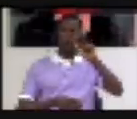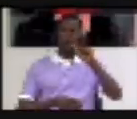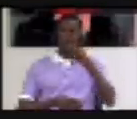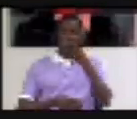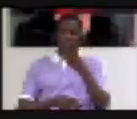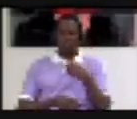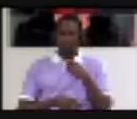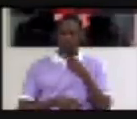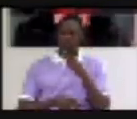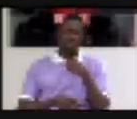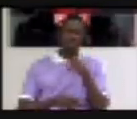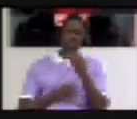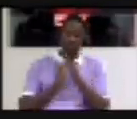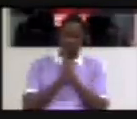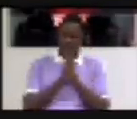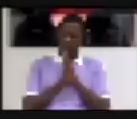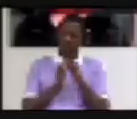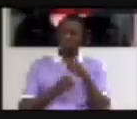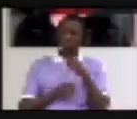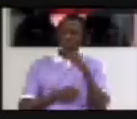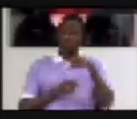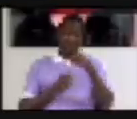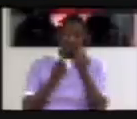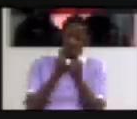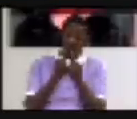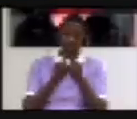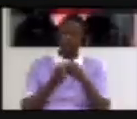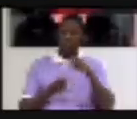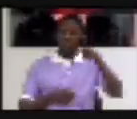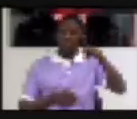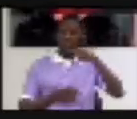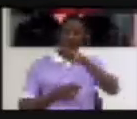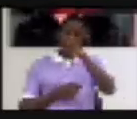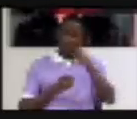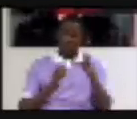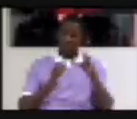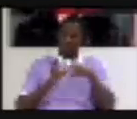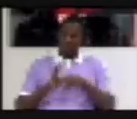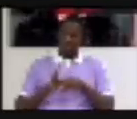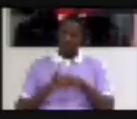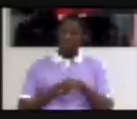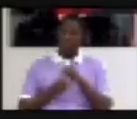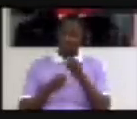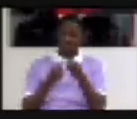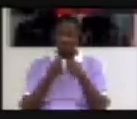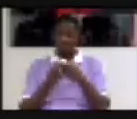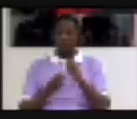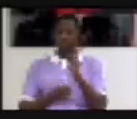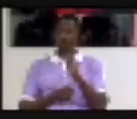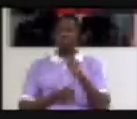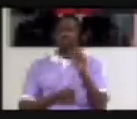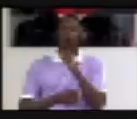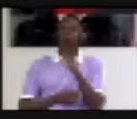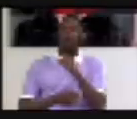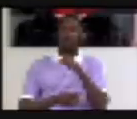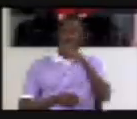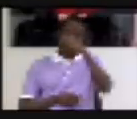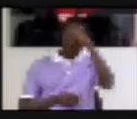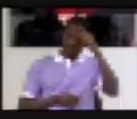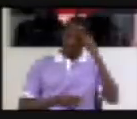National Assembly. Can you explain what other duties the NIA had in respect of the